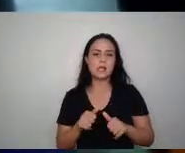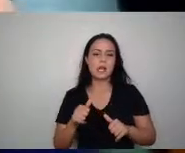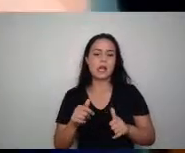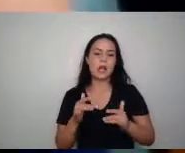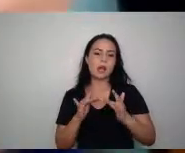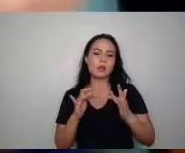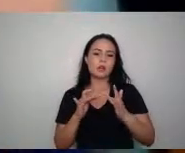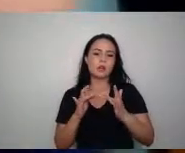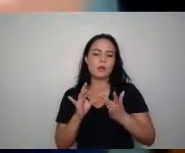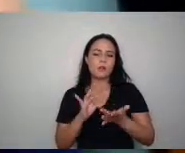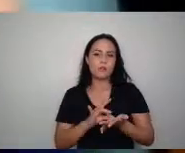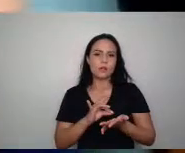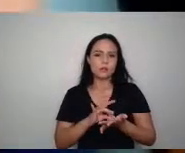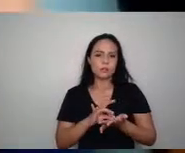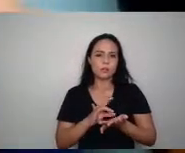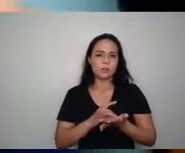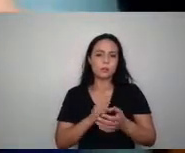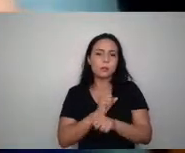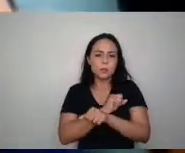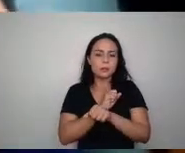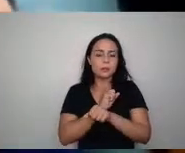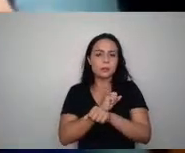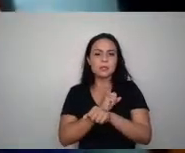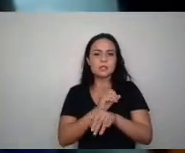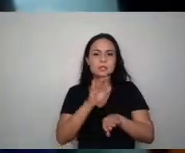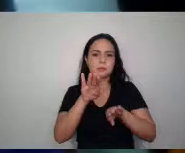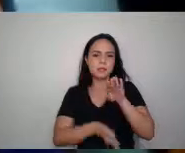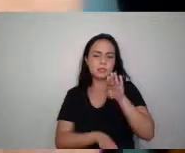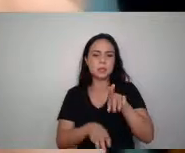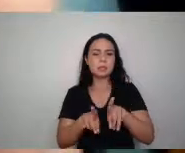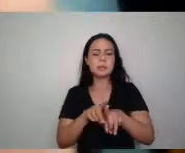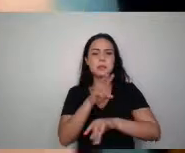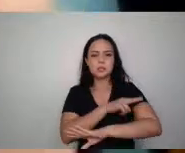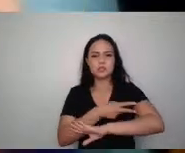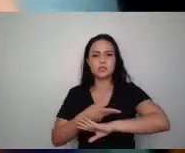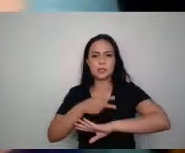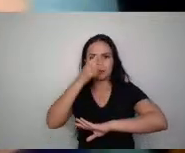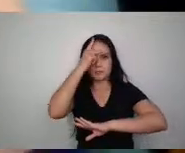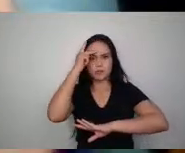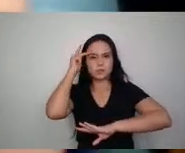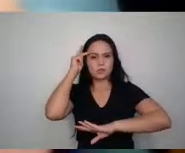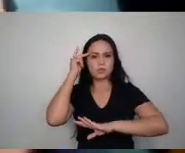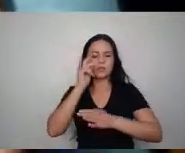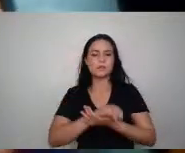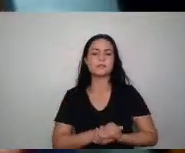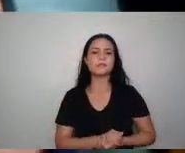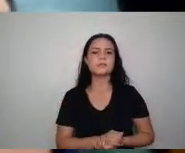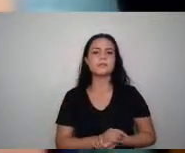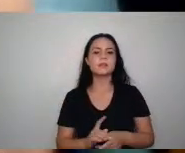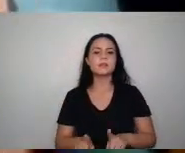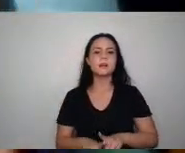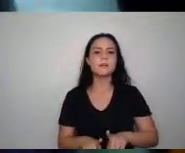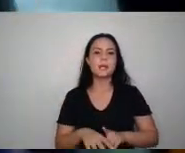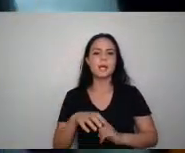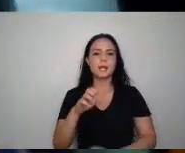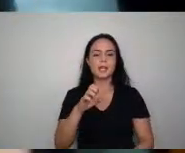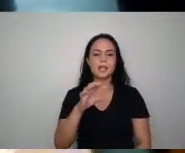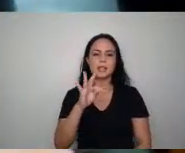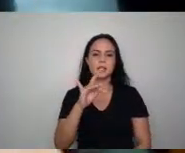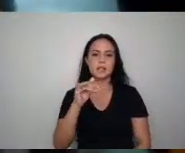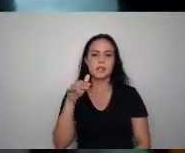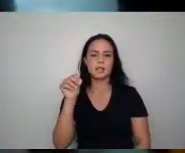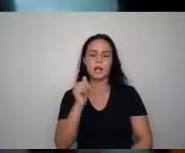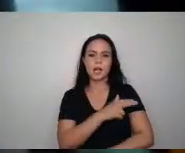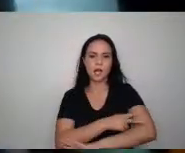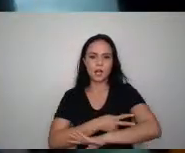be connected to factors that are discriminatory factors, and the gender of the person, the ethnicity